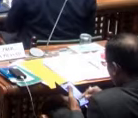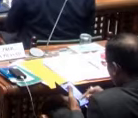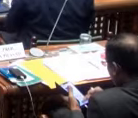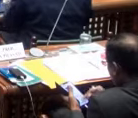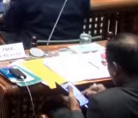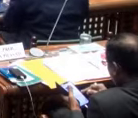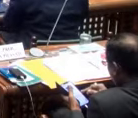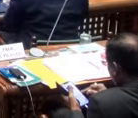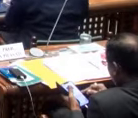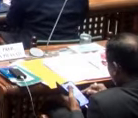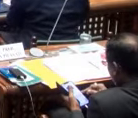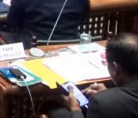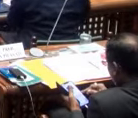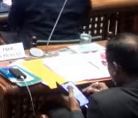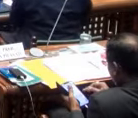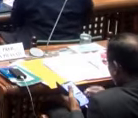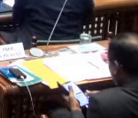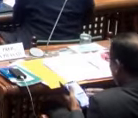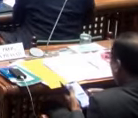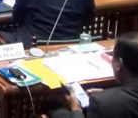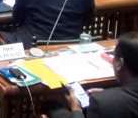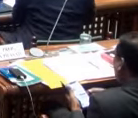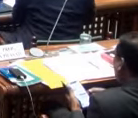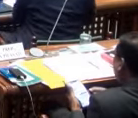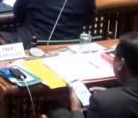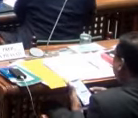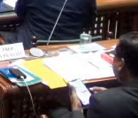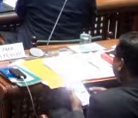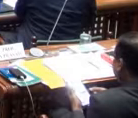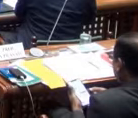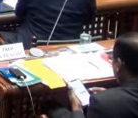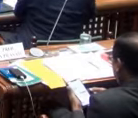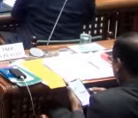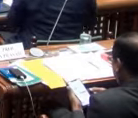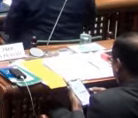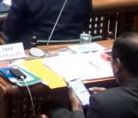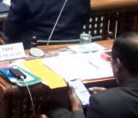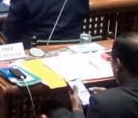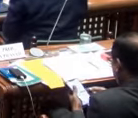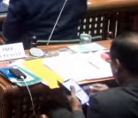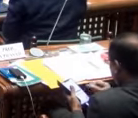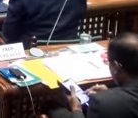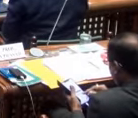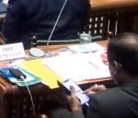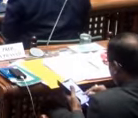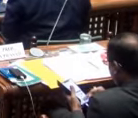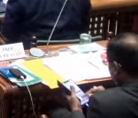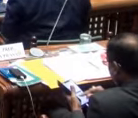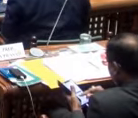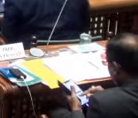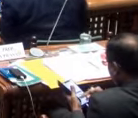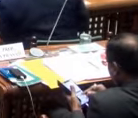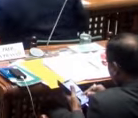I now call upon the Honourable Attorney General to move his motion. You have the floor, sir. Thank you, Mr.